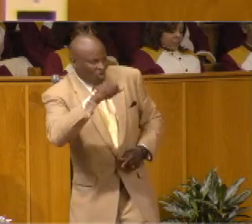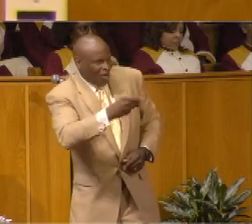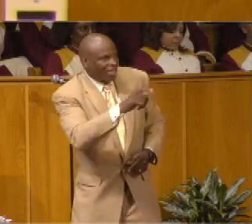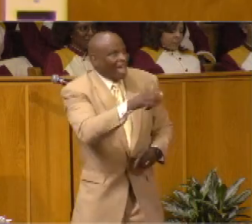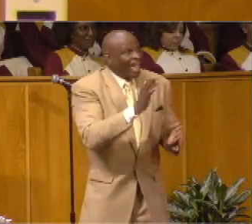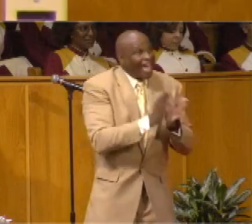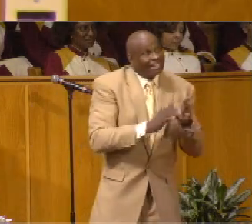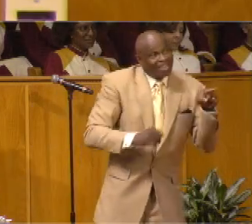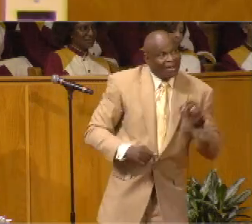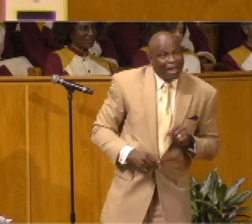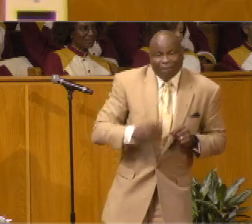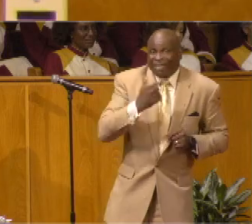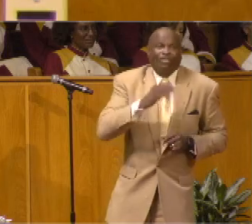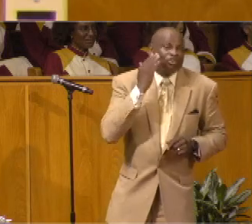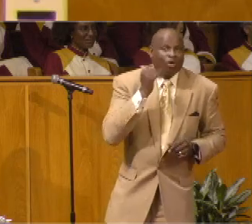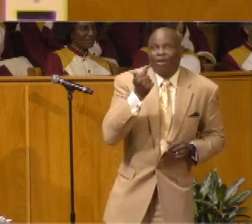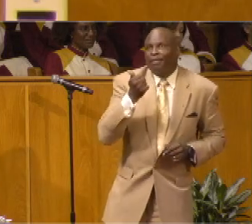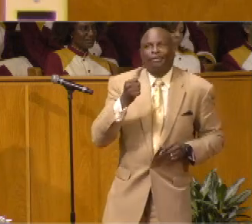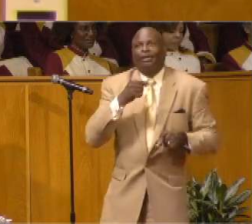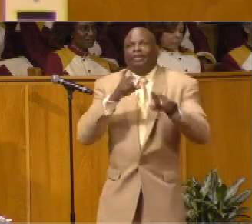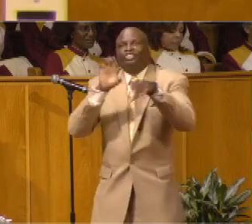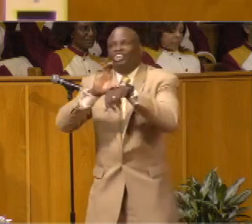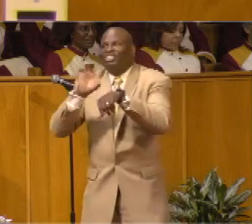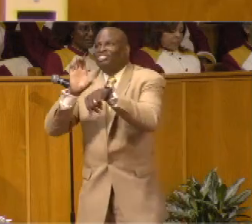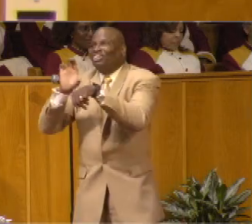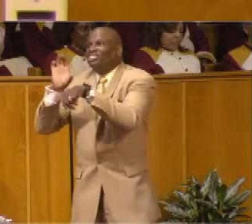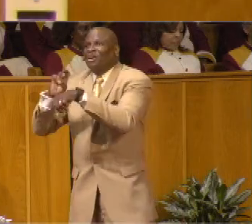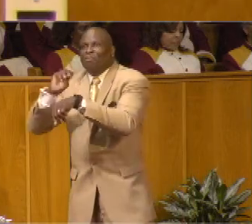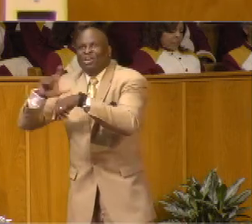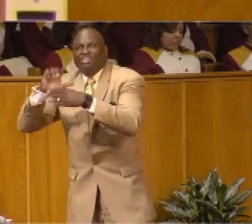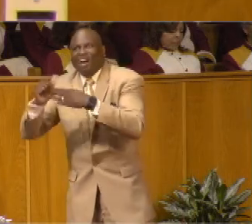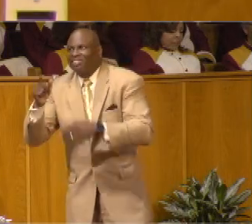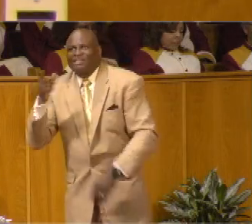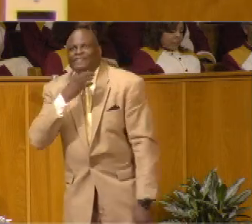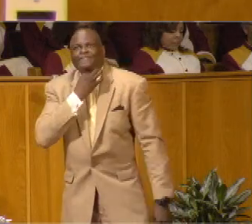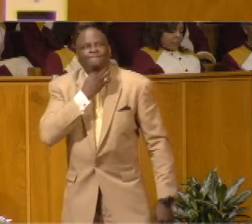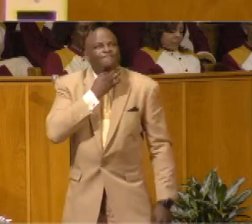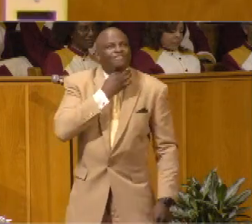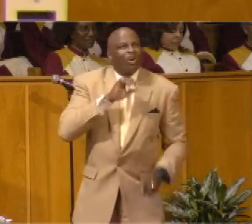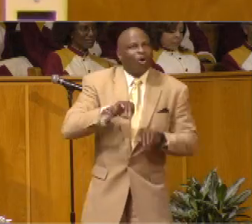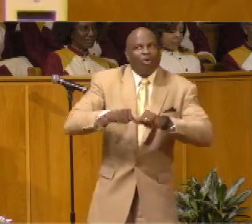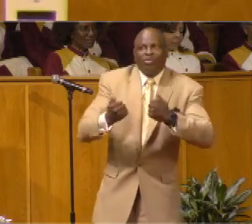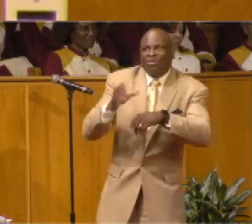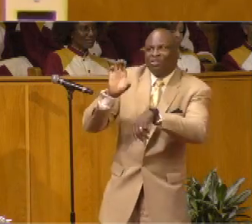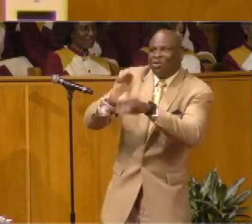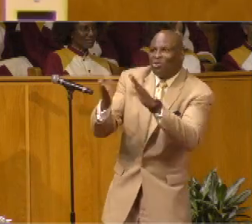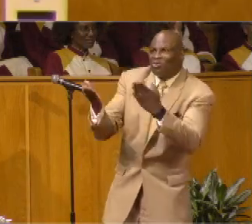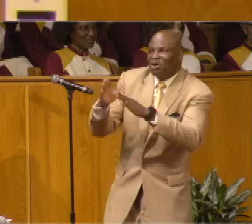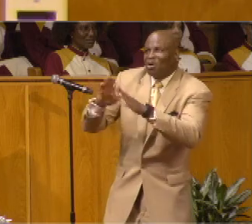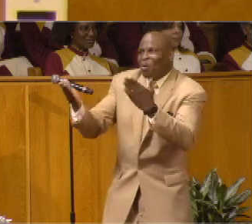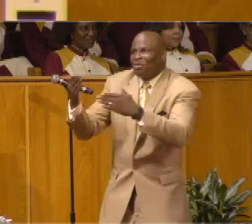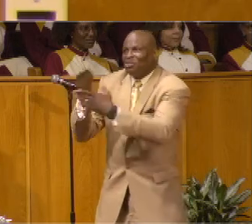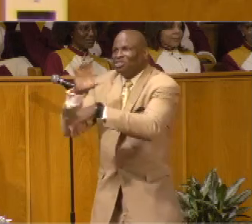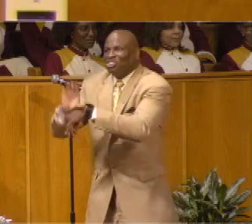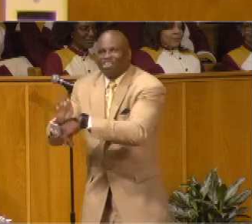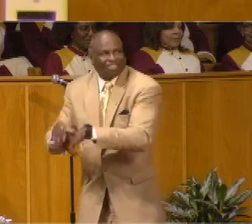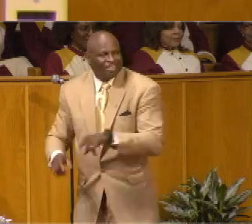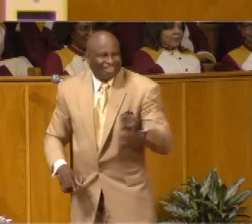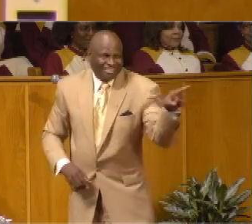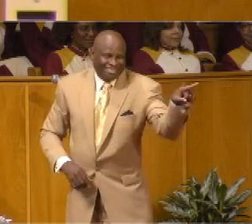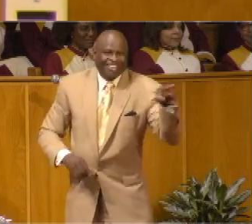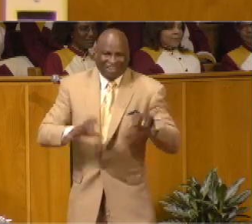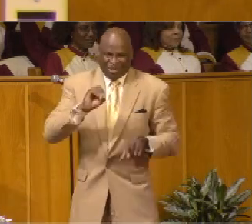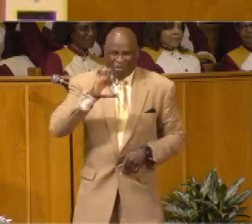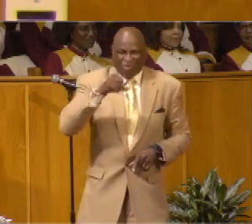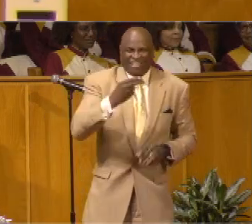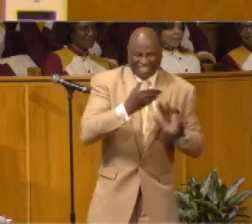and ask them, because he knew if anybody had $1 million to give to the opening of another church, it was the church in Corinth. This